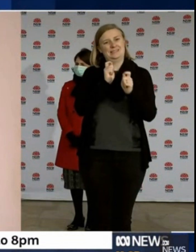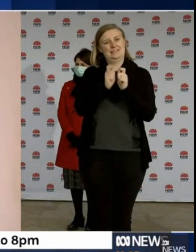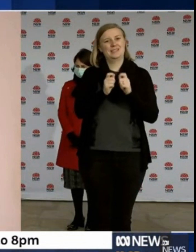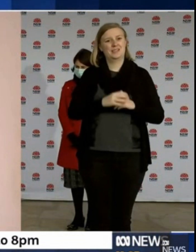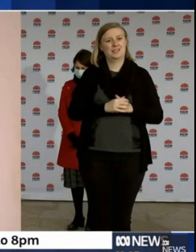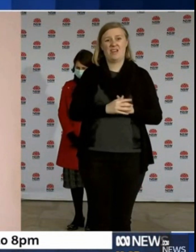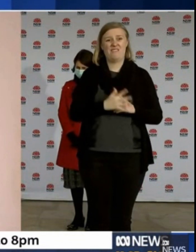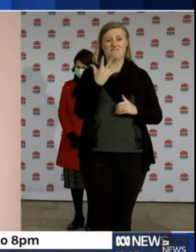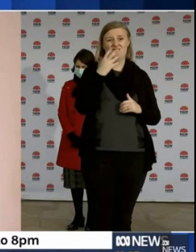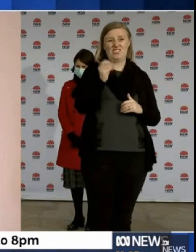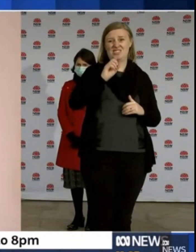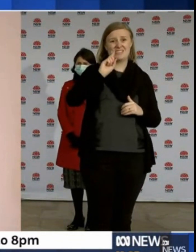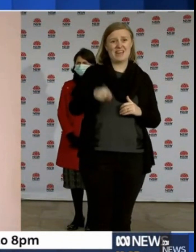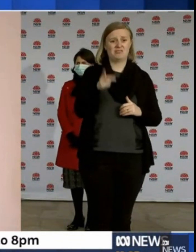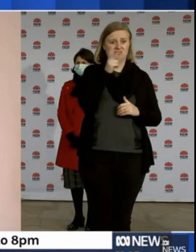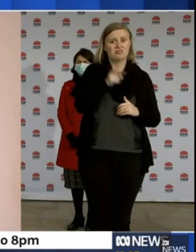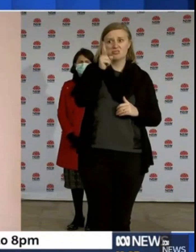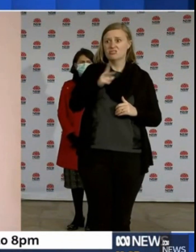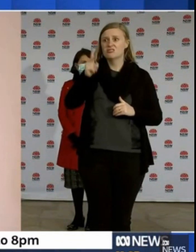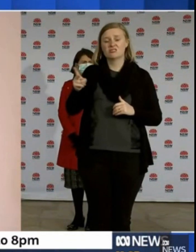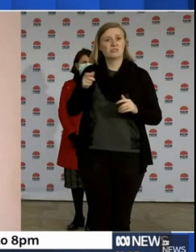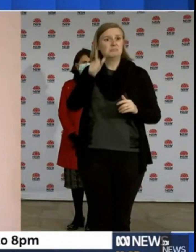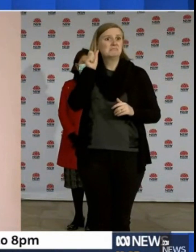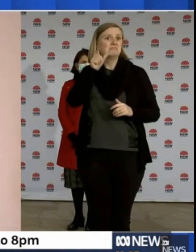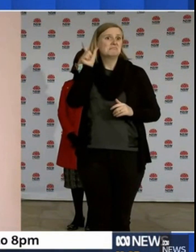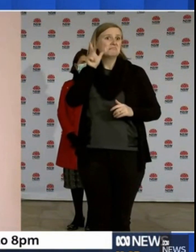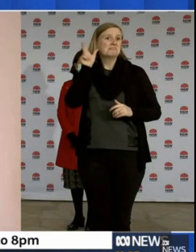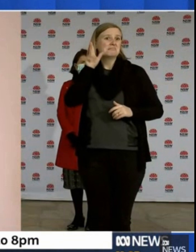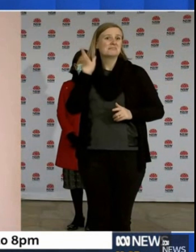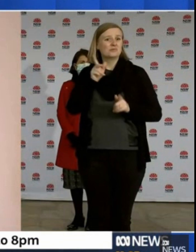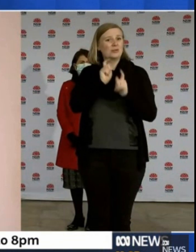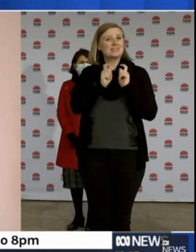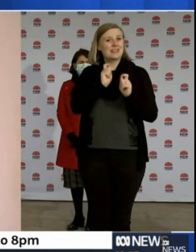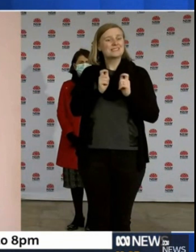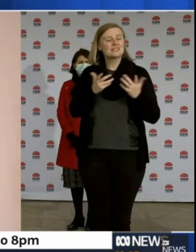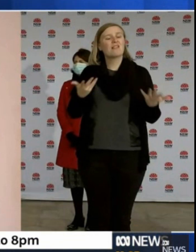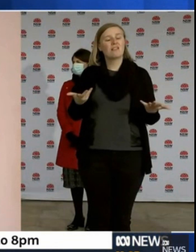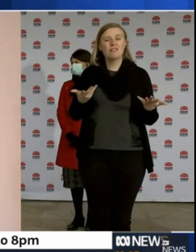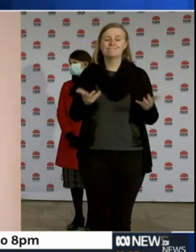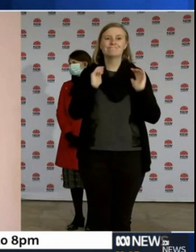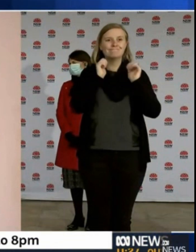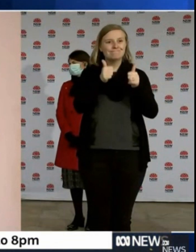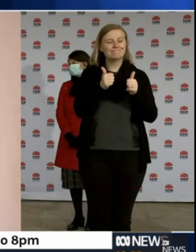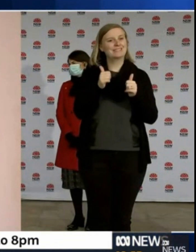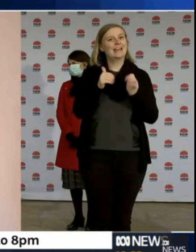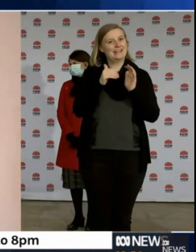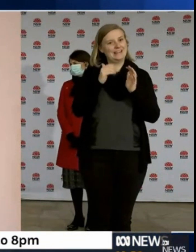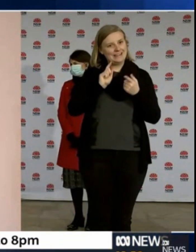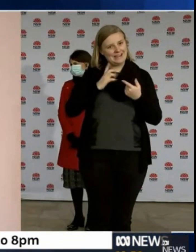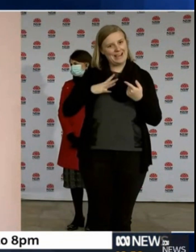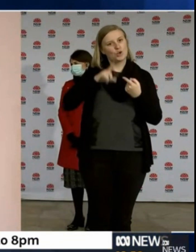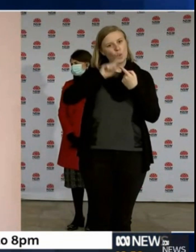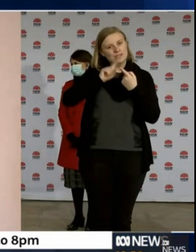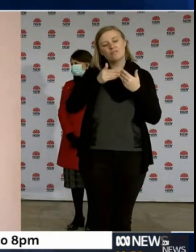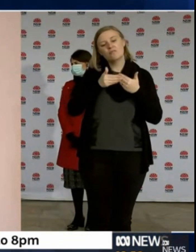We've had testing rates hitting the 50s for many consecutive days, and that is what we need for the coming